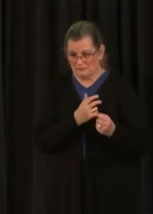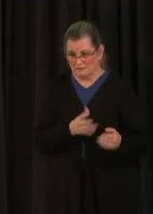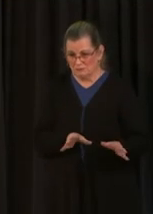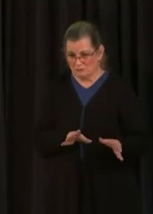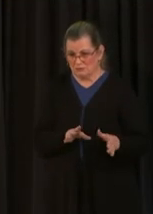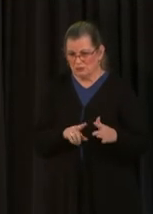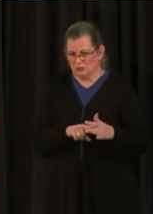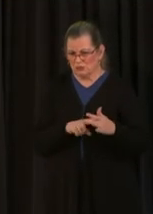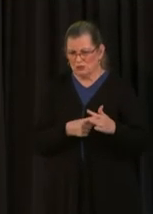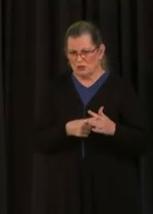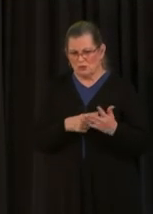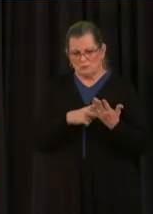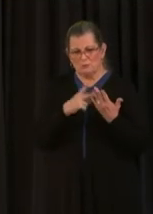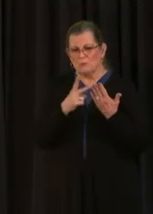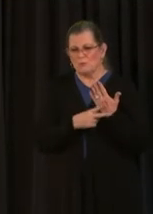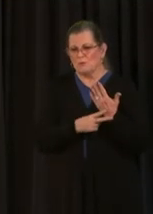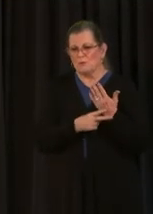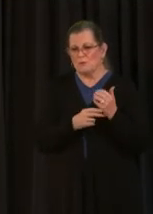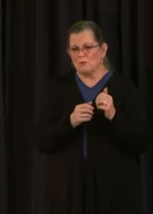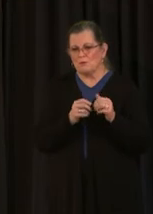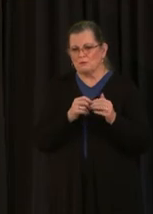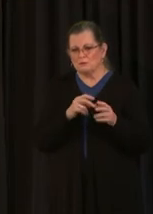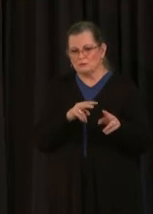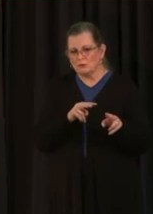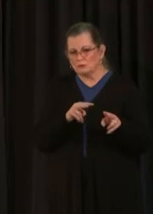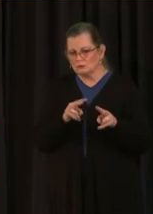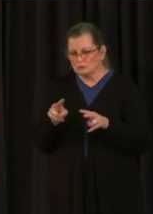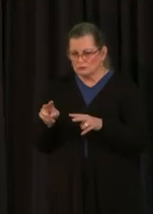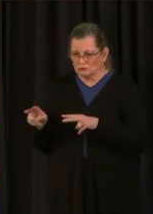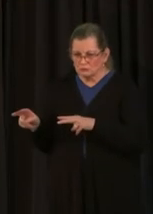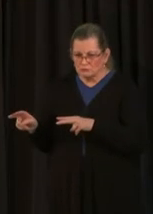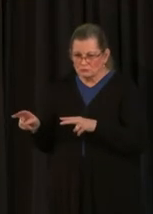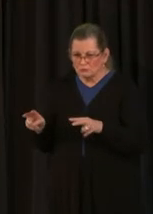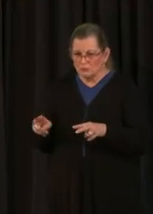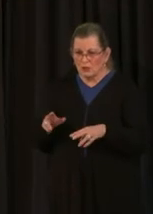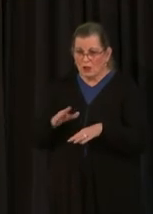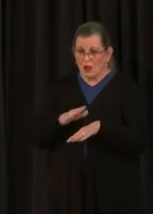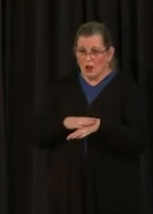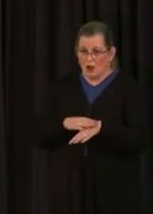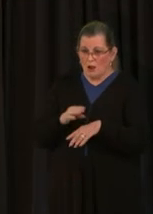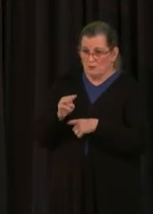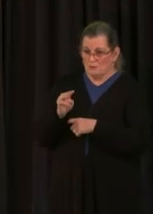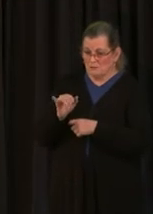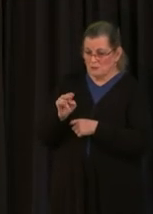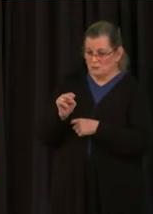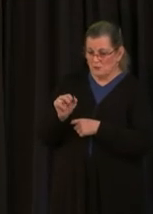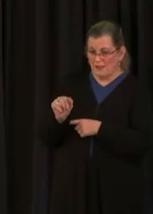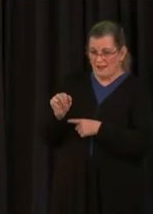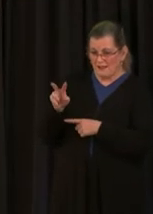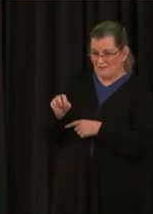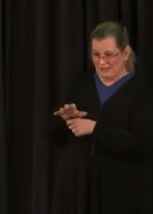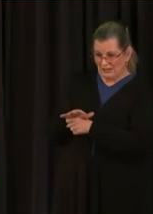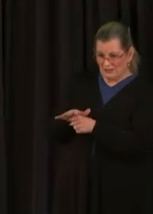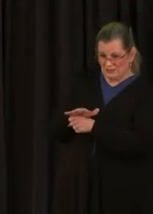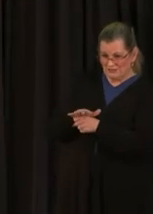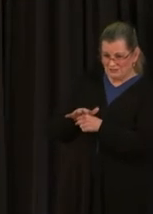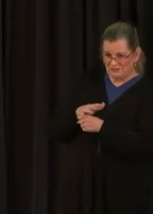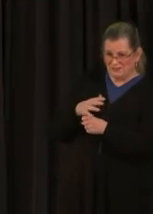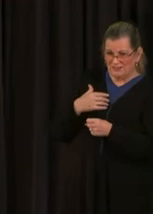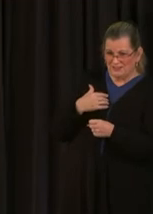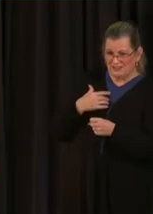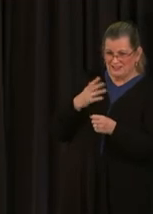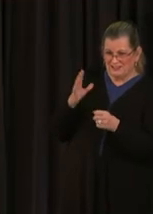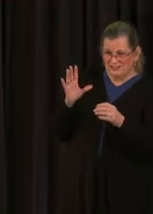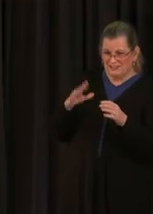that we work closely with as we work to ensure that students travel safely to and from school.